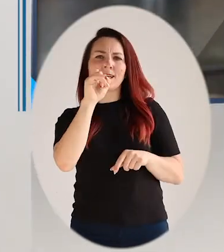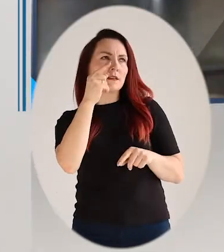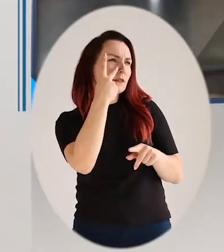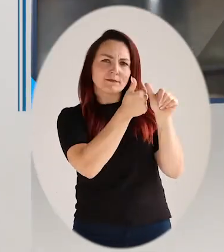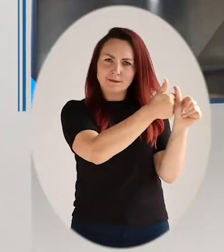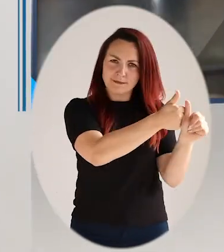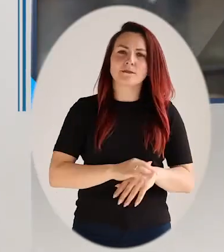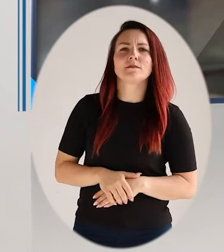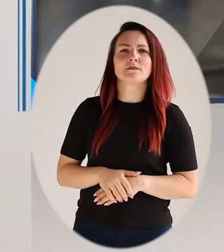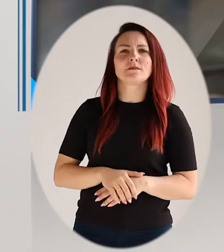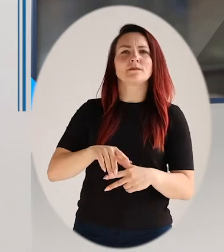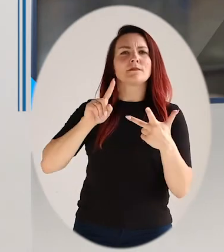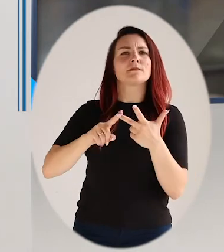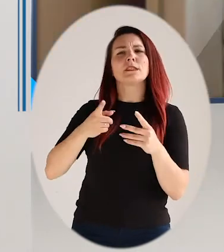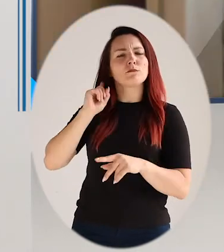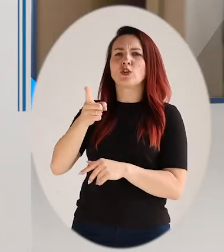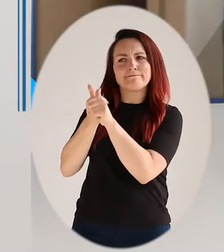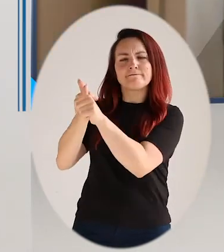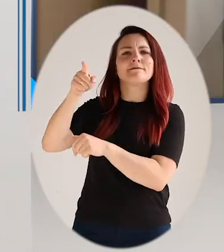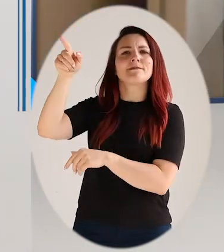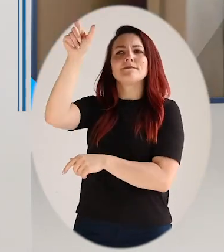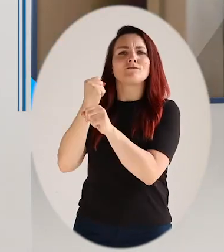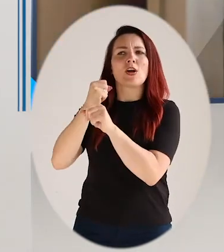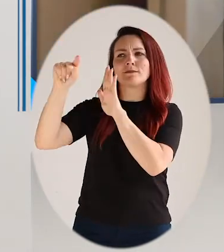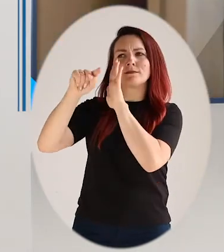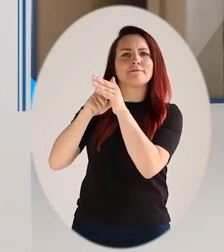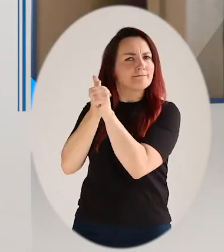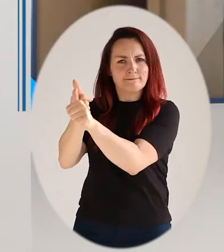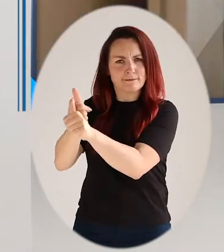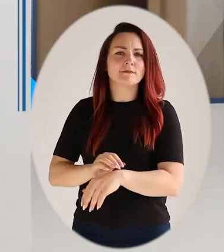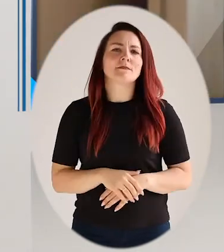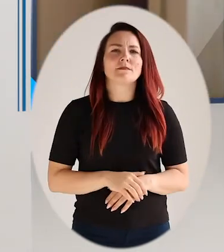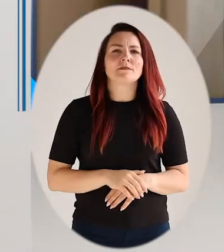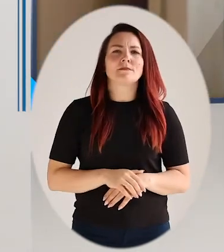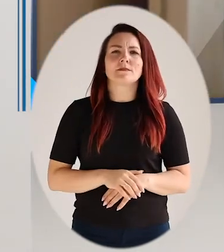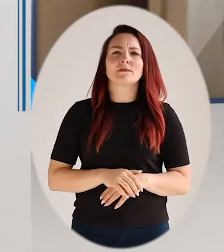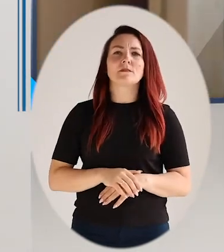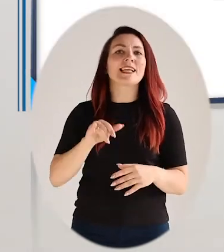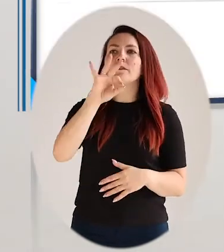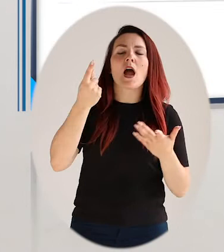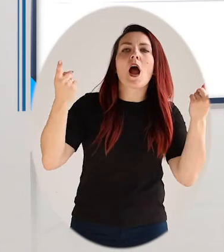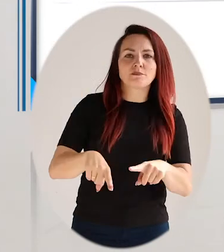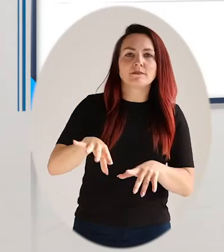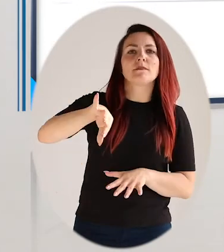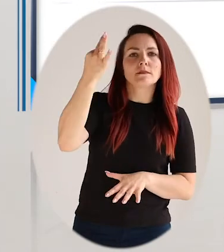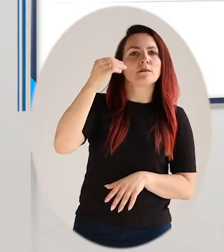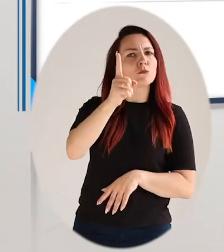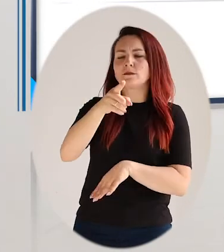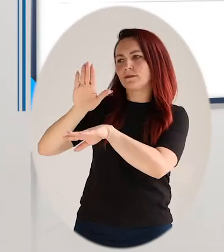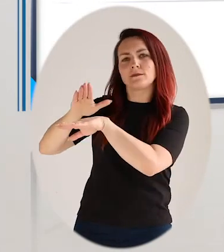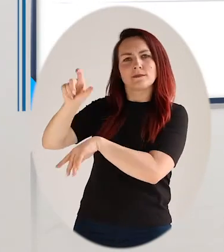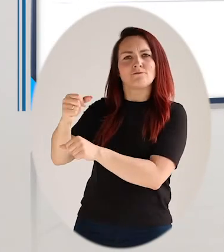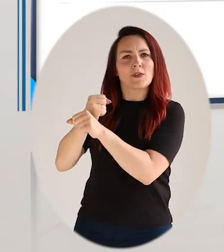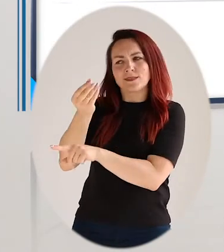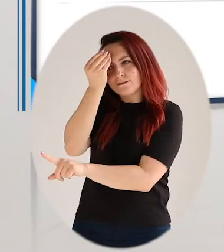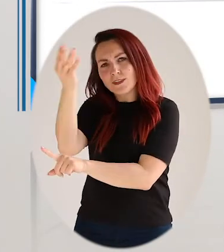signs, follow the instructions of the employee accompanying you. In case of an accident, notify the accompanying employee of the company